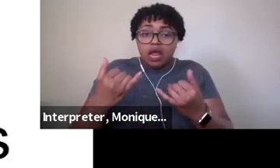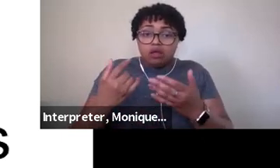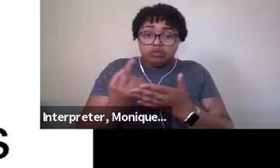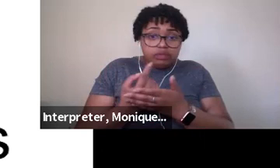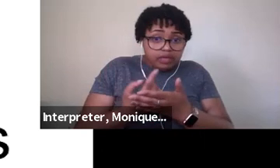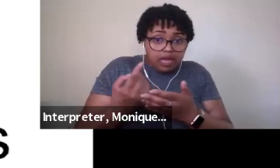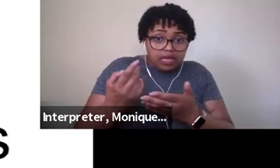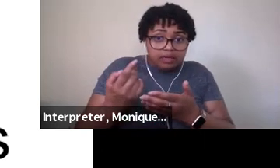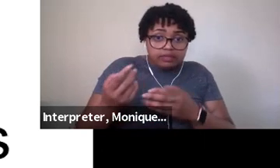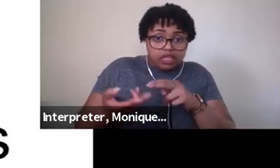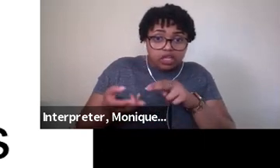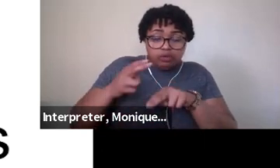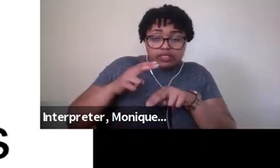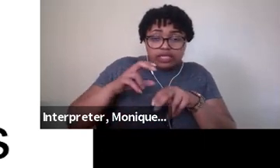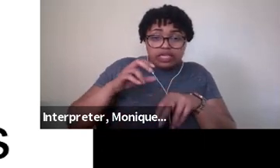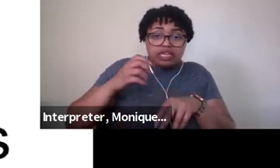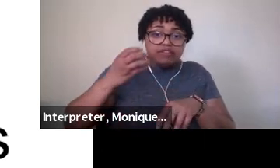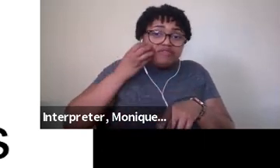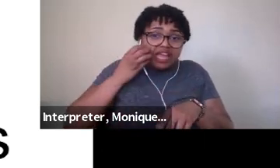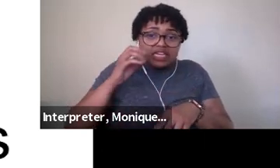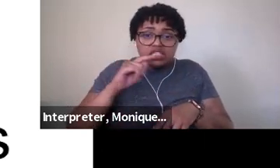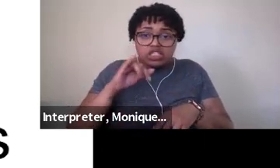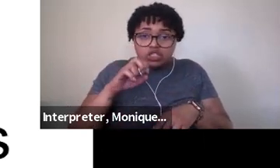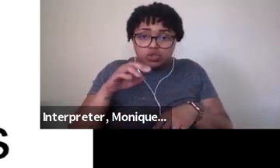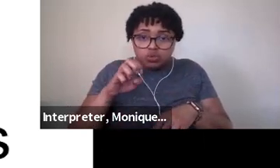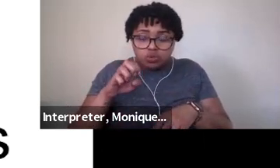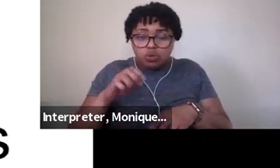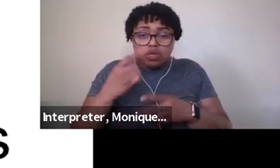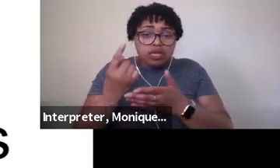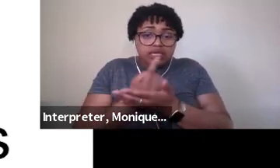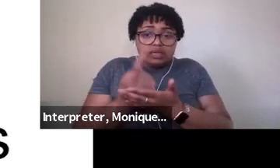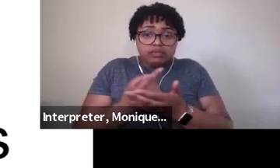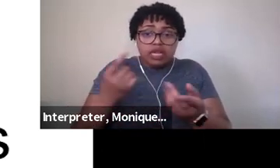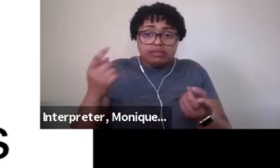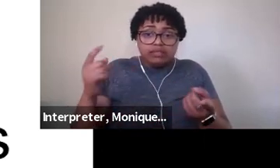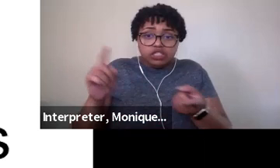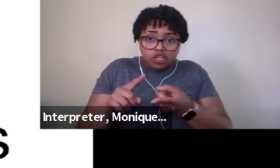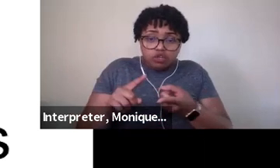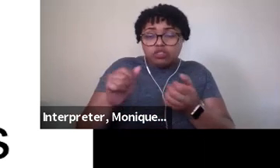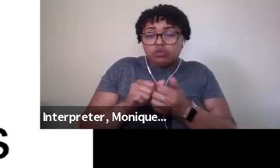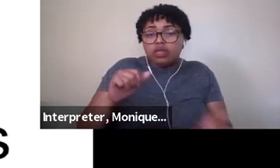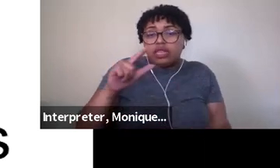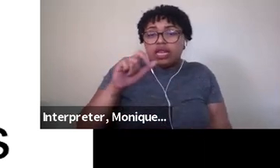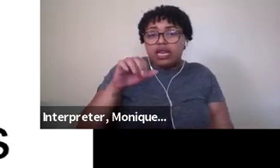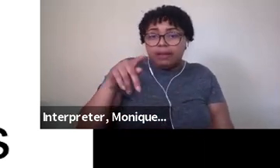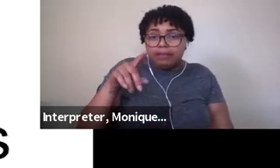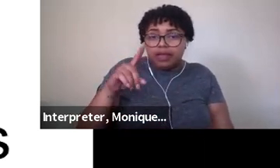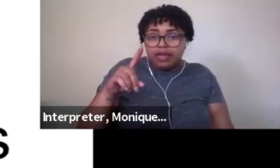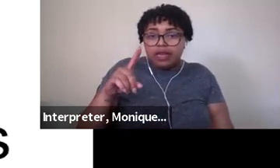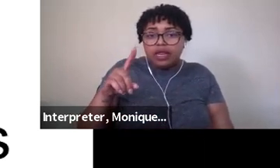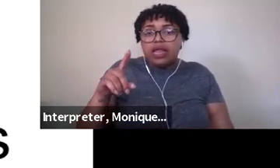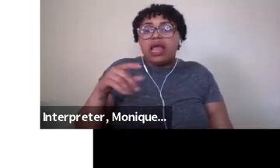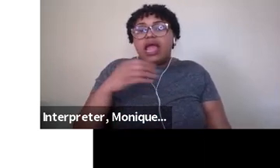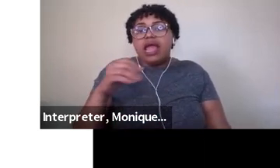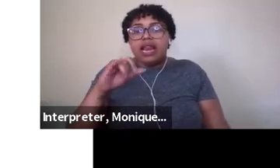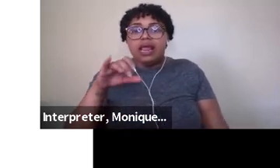don't. And then some strains lead to a decrease in sort of lipid and lipid-associated molecules like cholesterol, whereas others don't.